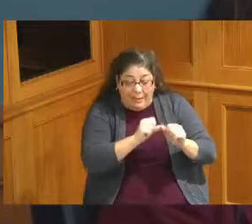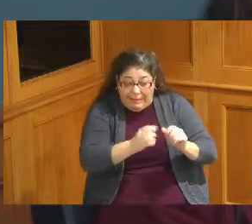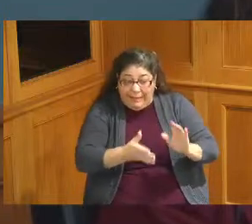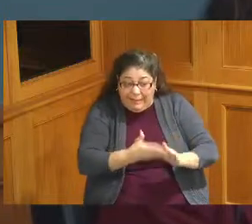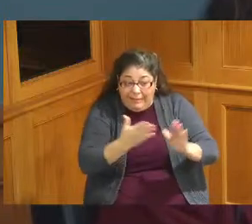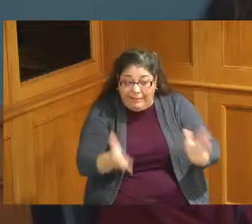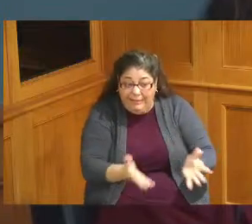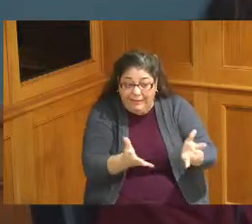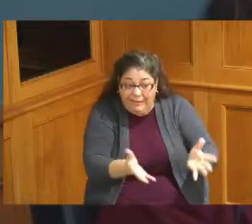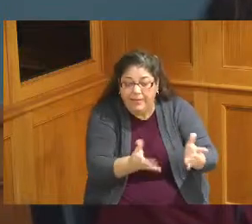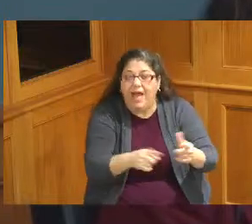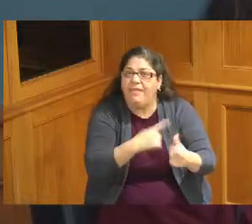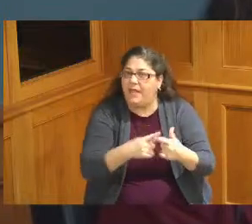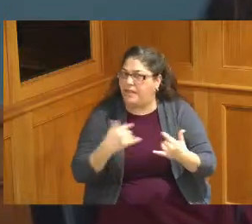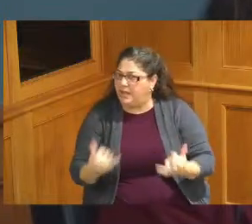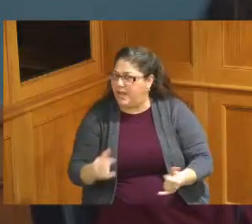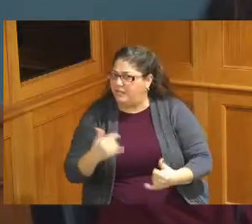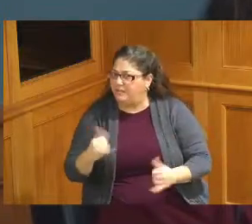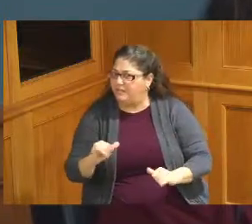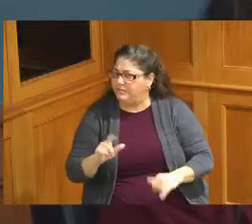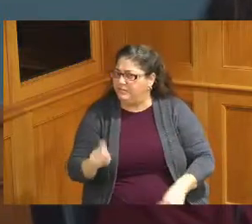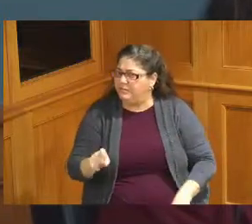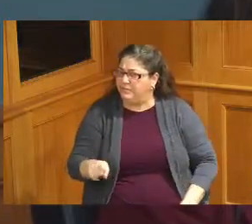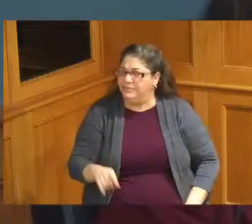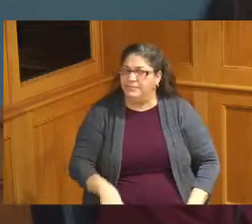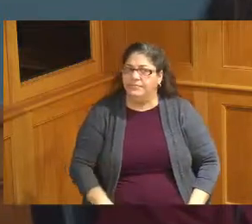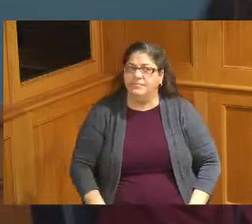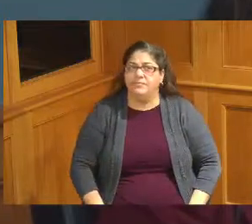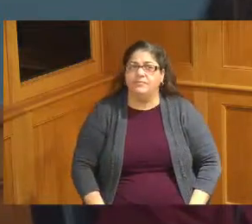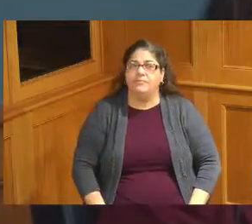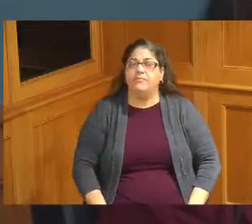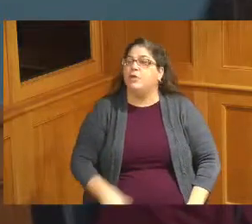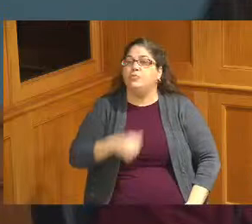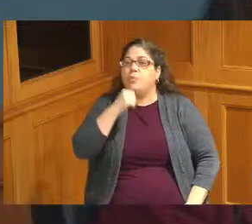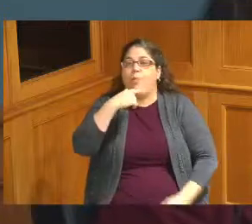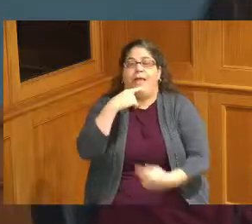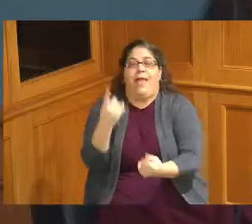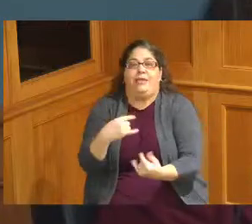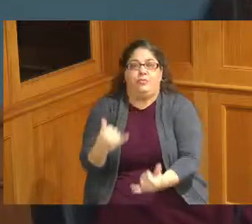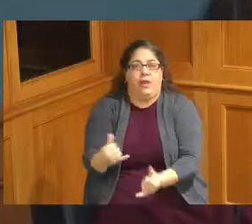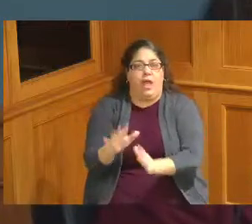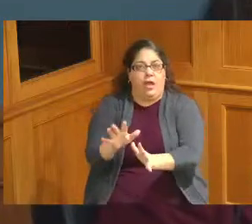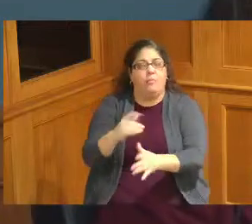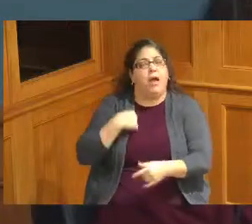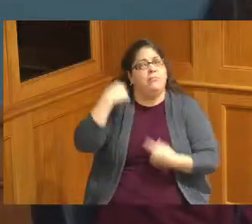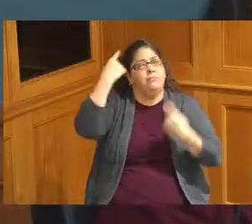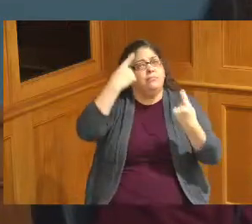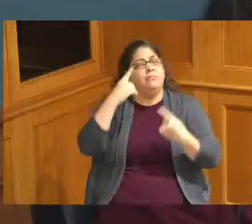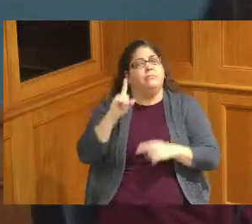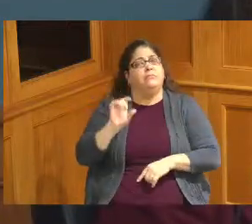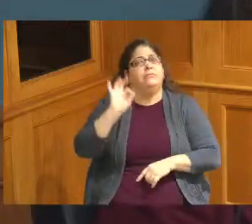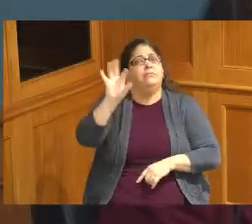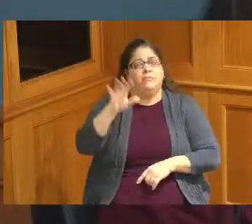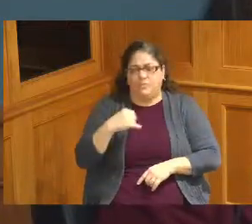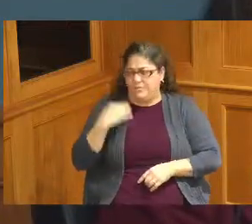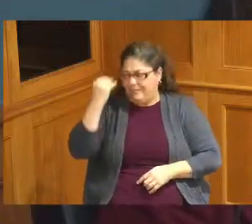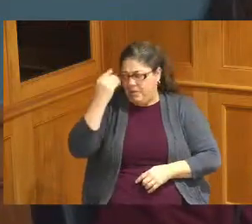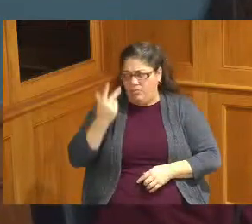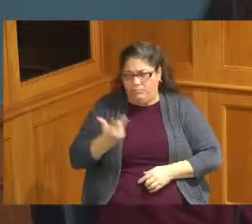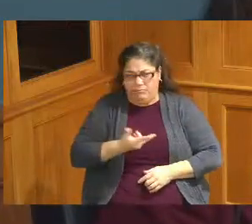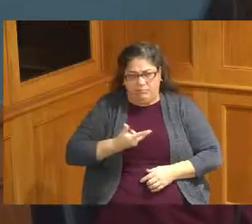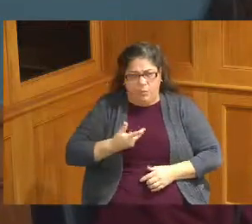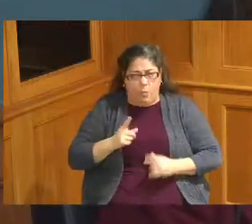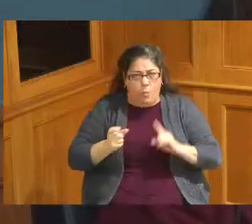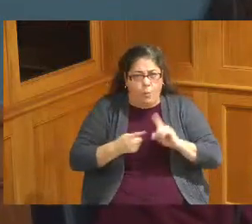question. The small, I'm not wanting you to answer it, but I just want my colleagues to think about